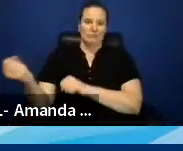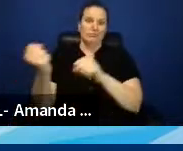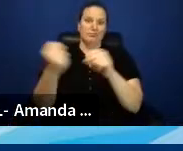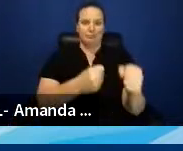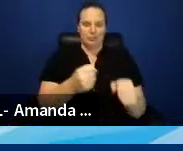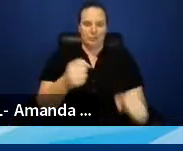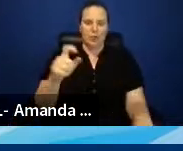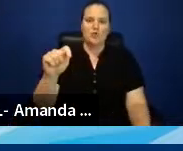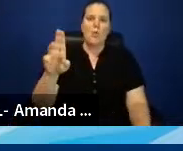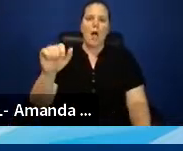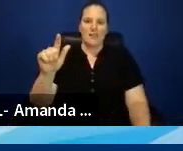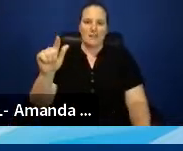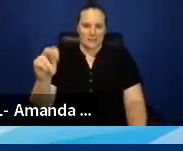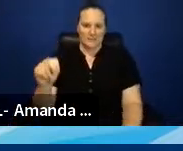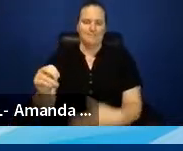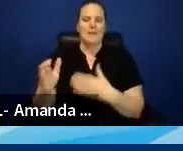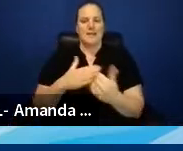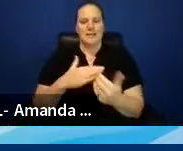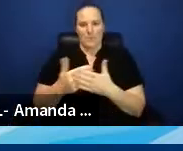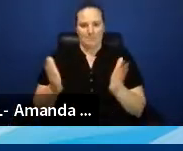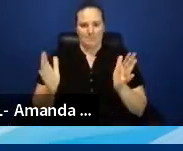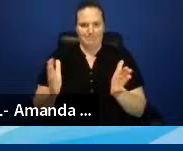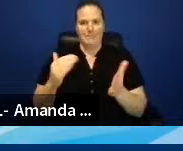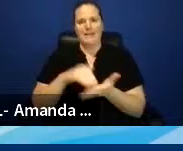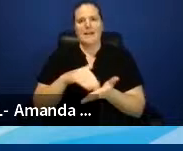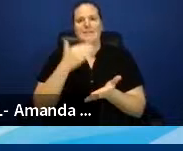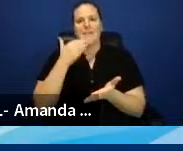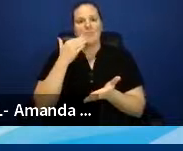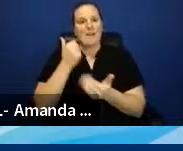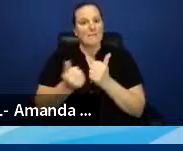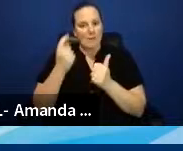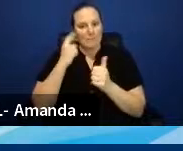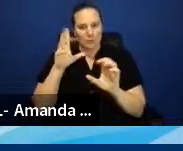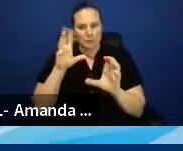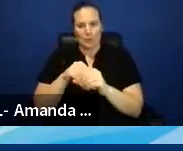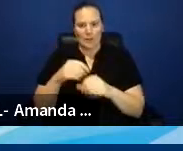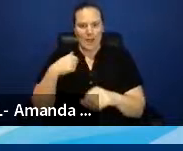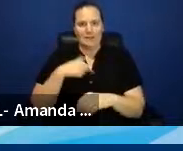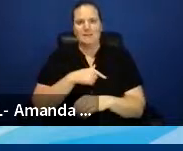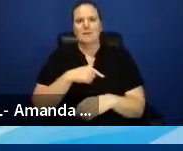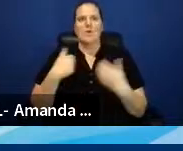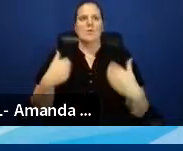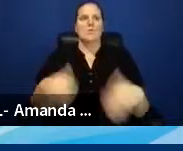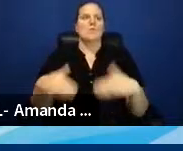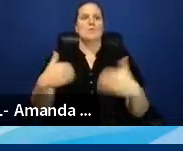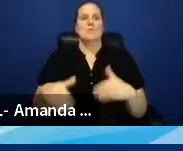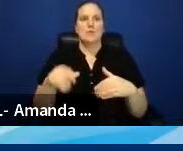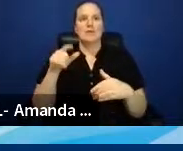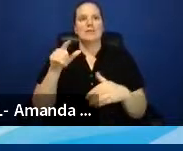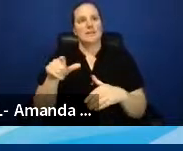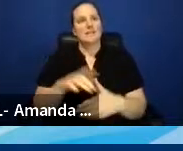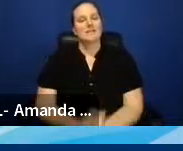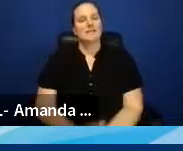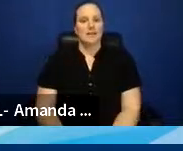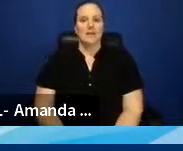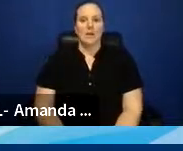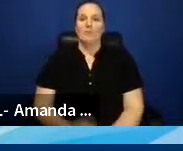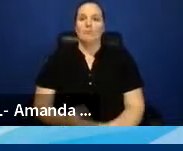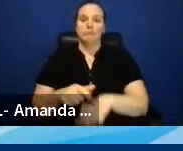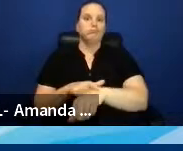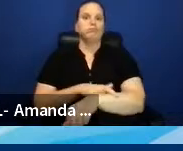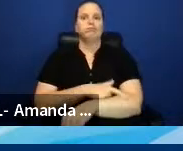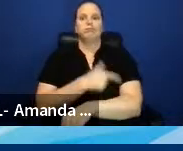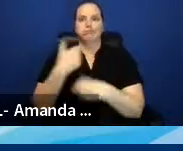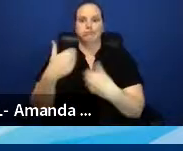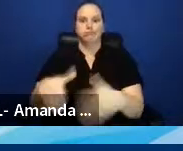Anyway, once again, thank you everybody for joining us. This has been a lengthy